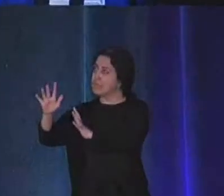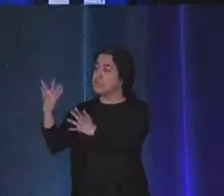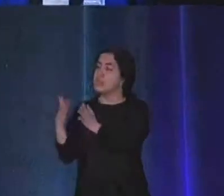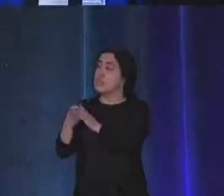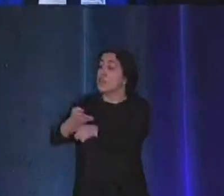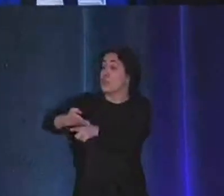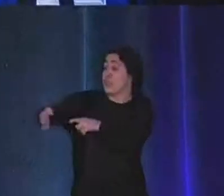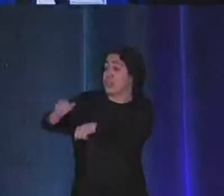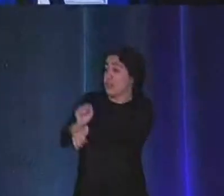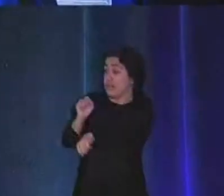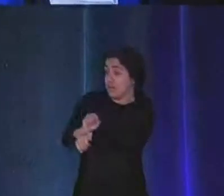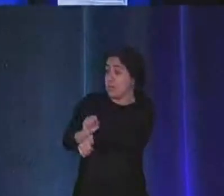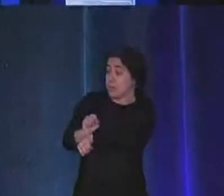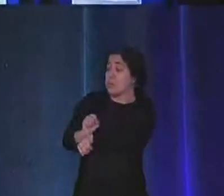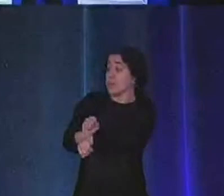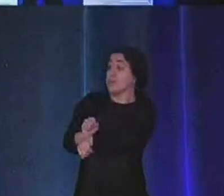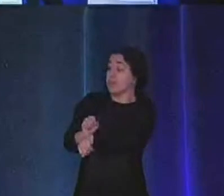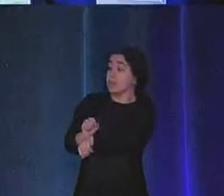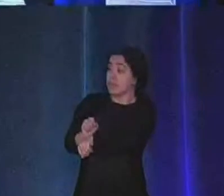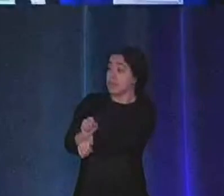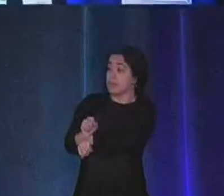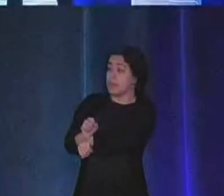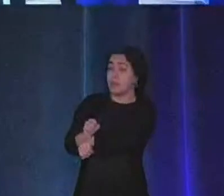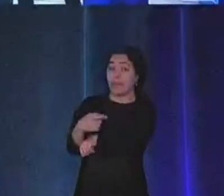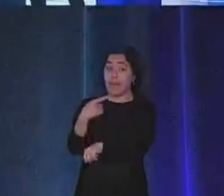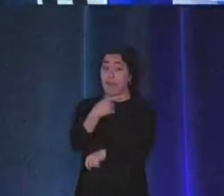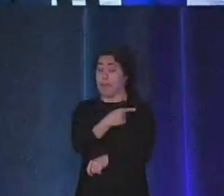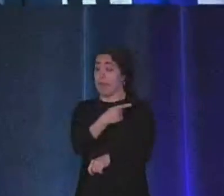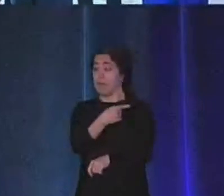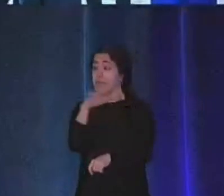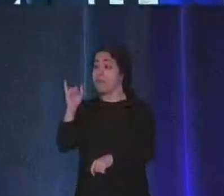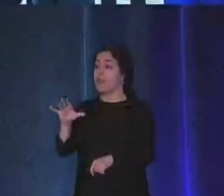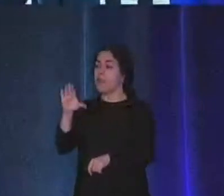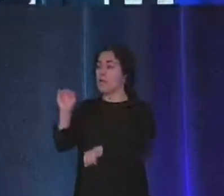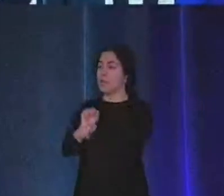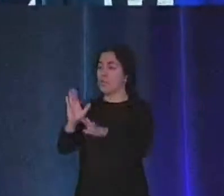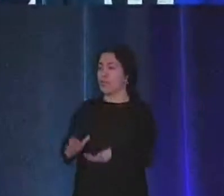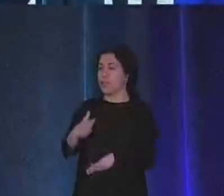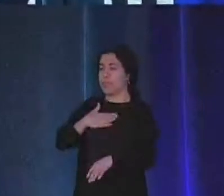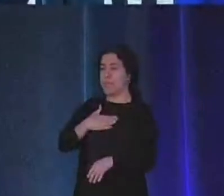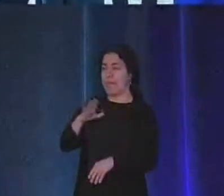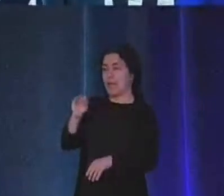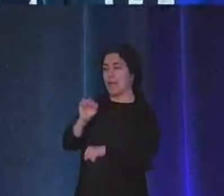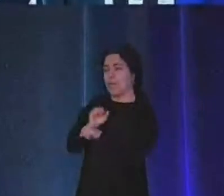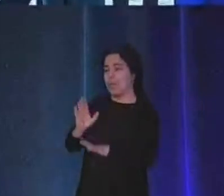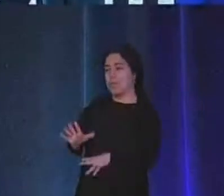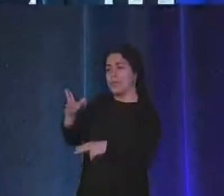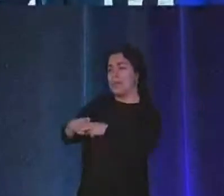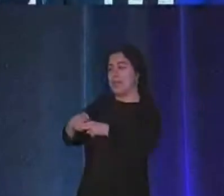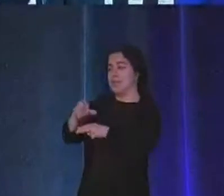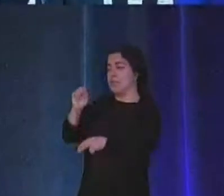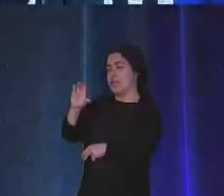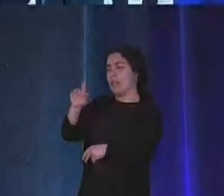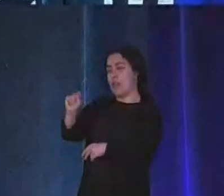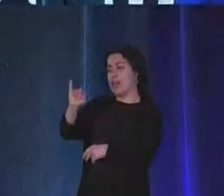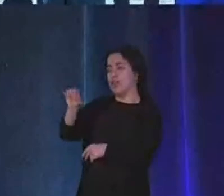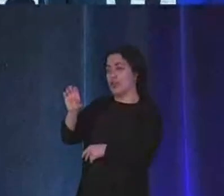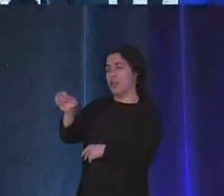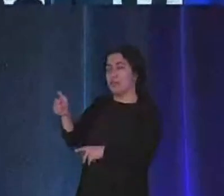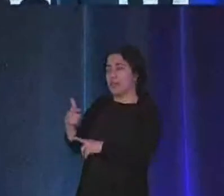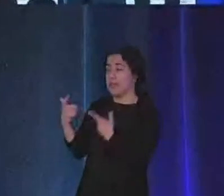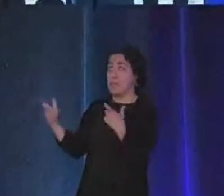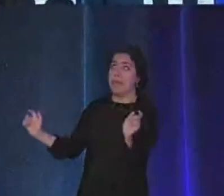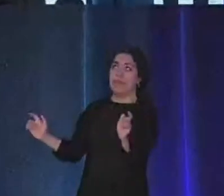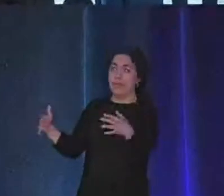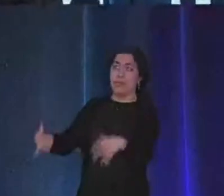career. And this is a coworker of mine, Scott Gell, big OG,